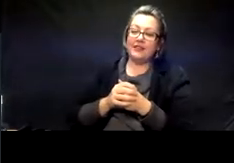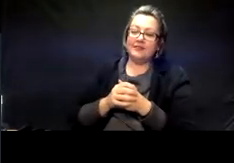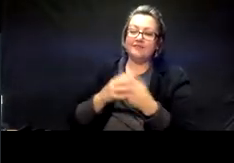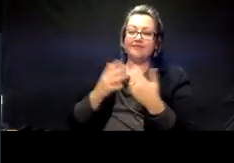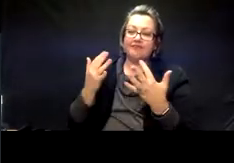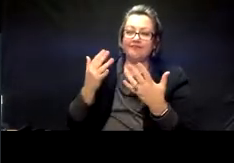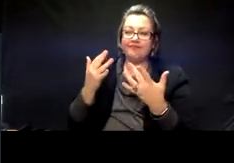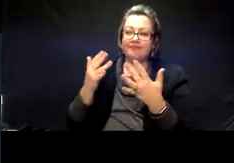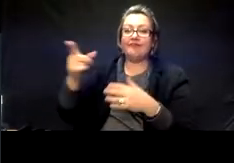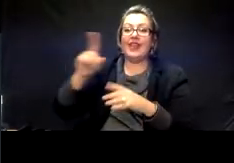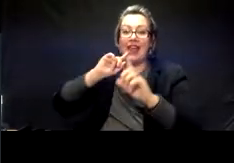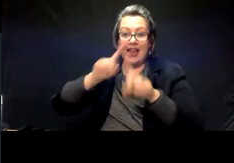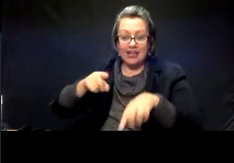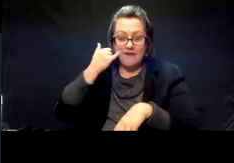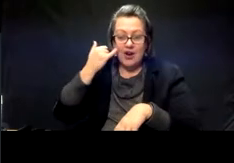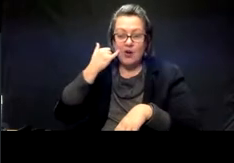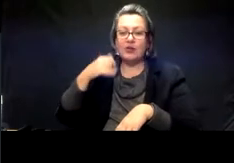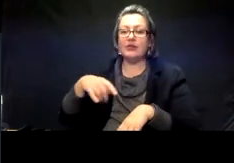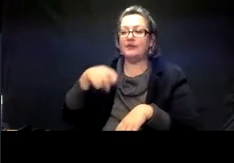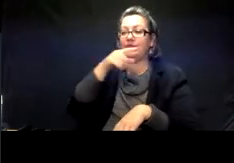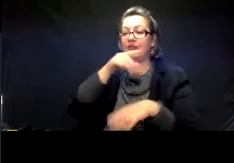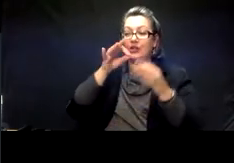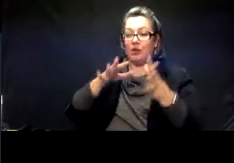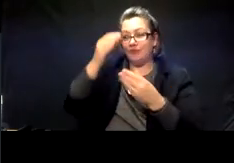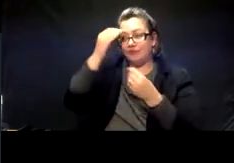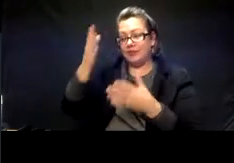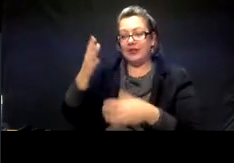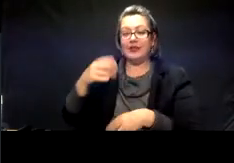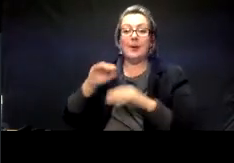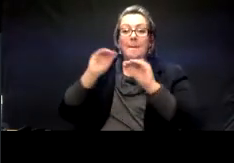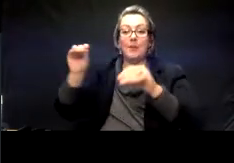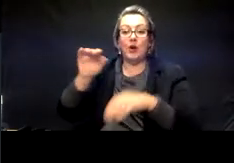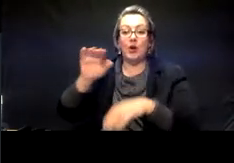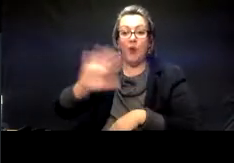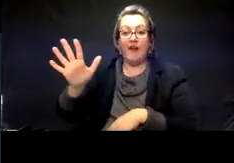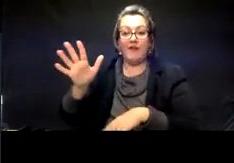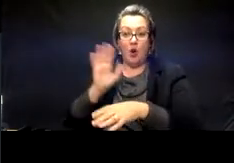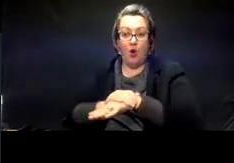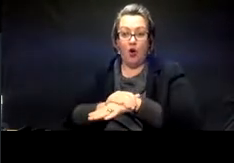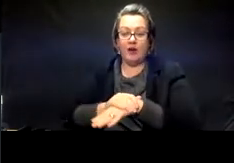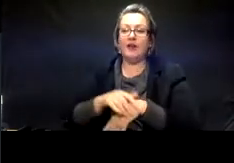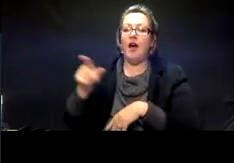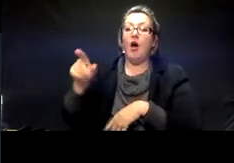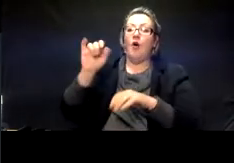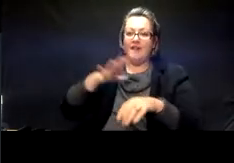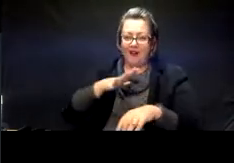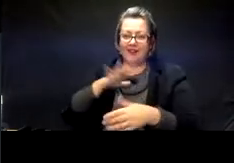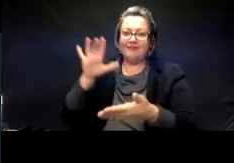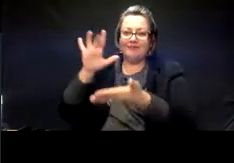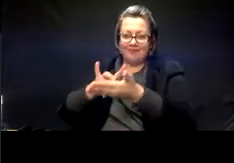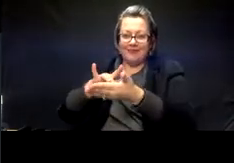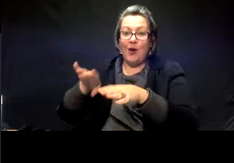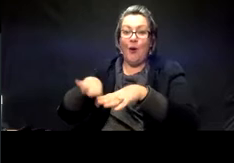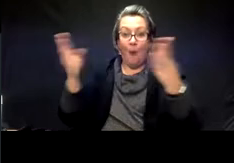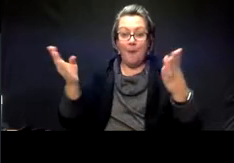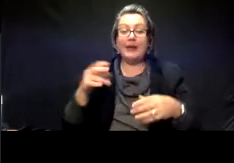And then the interpreter would connect to the person you're calling, the hearing person. And the interpreter would tell them